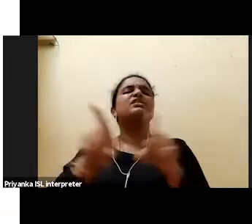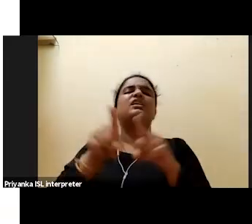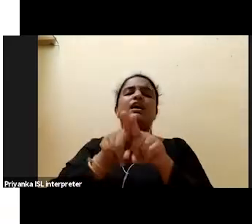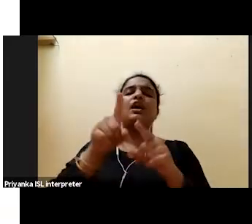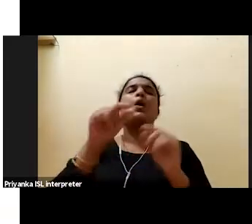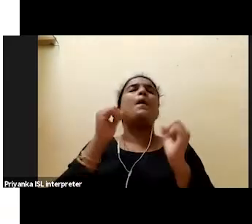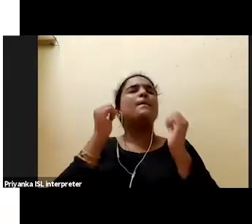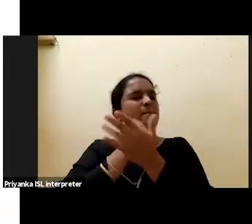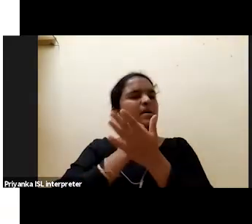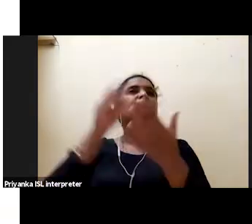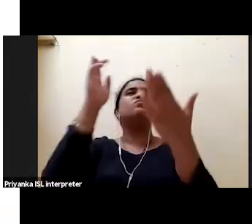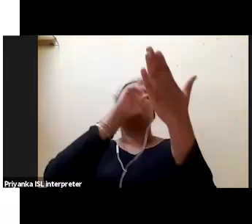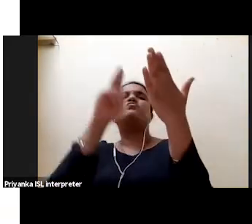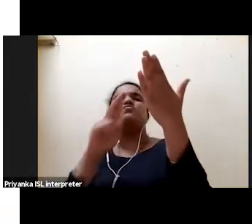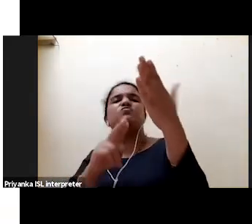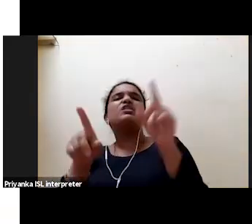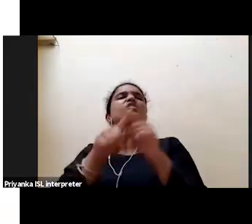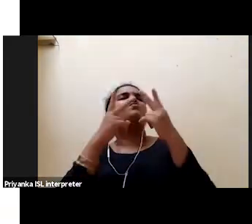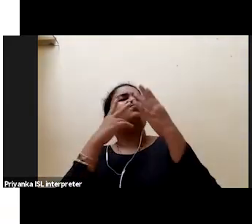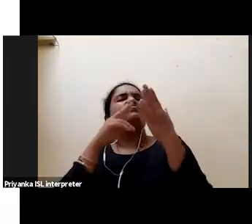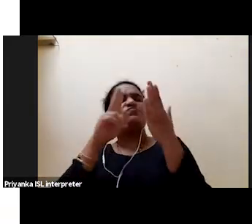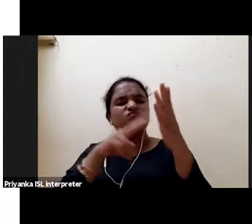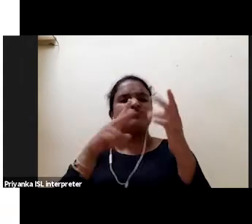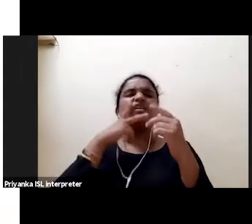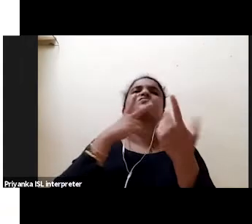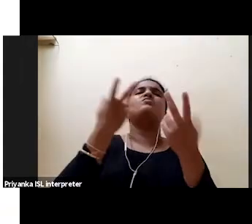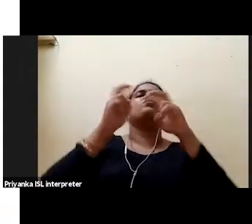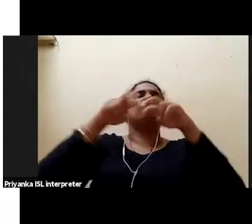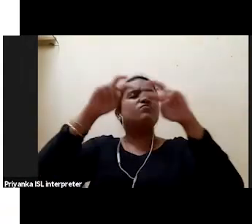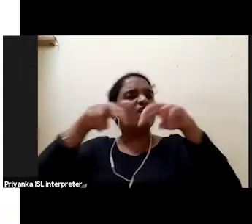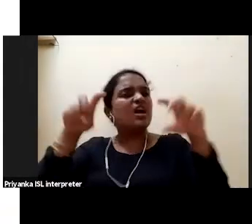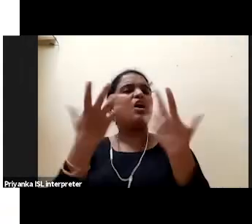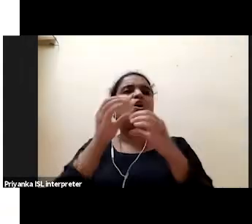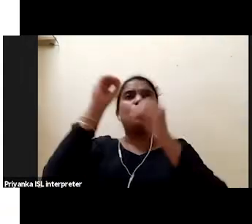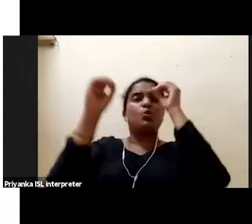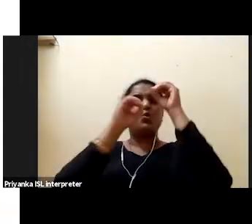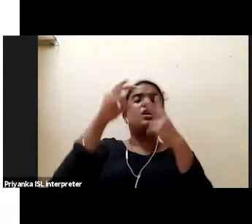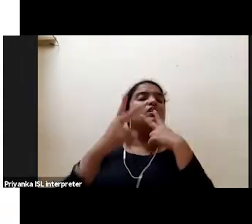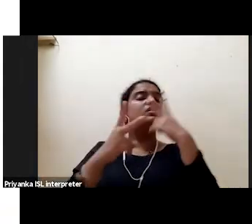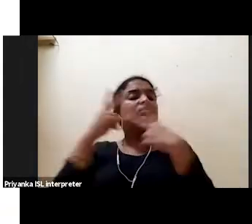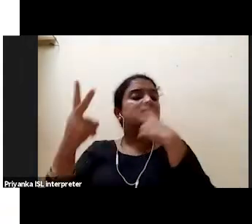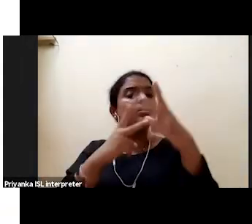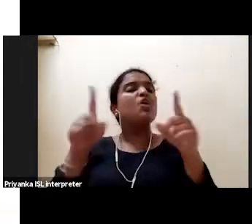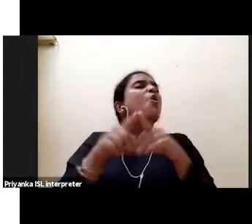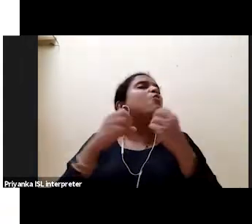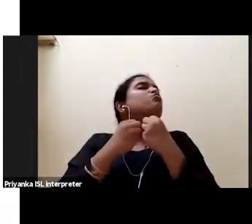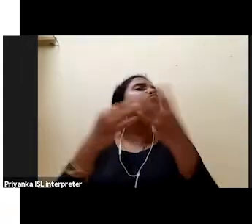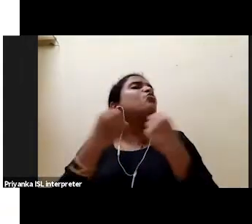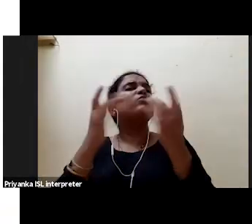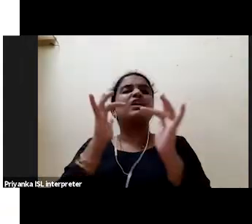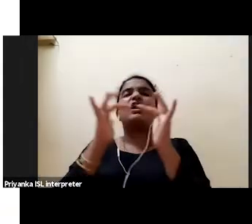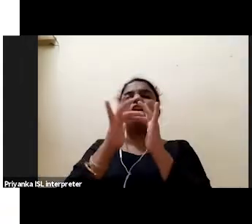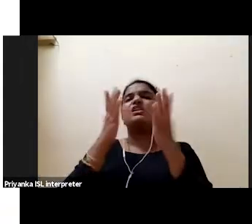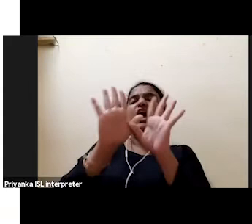a lot of food writing, browsing websites, blogs. Nowadays so much of it is available online. You don't have